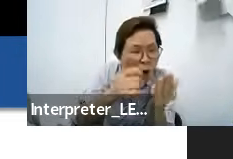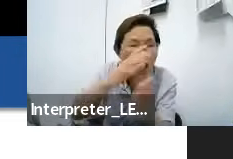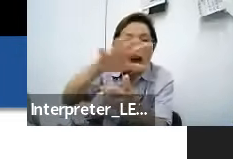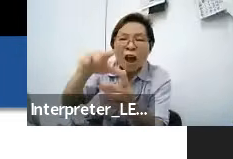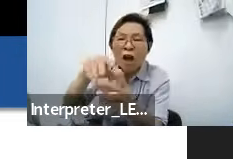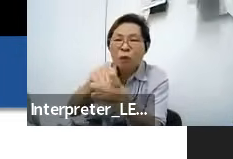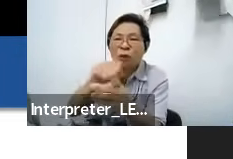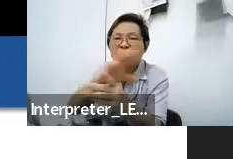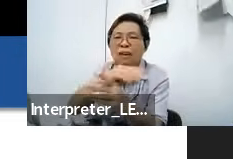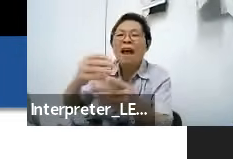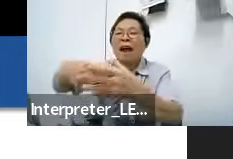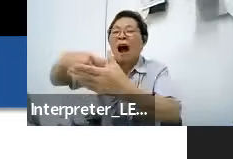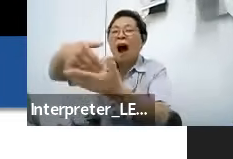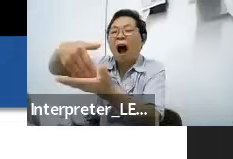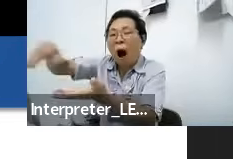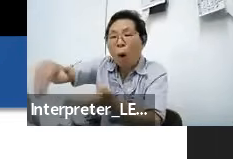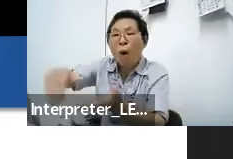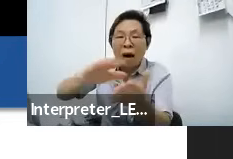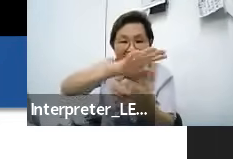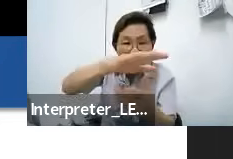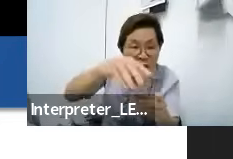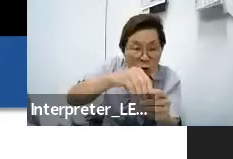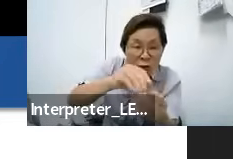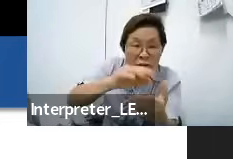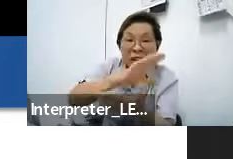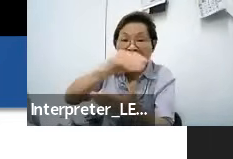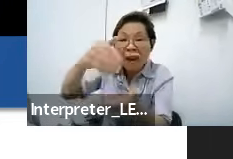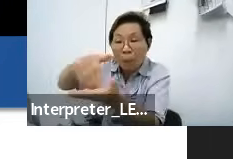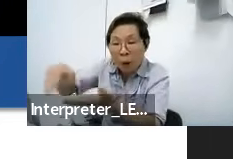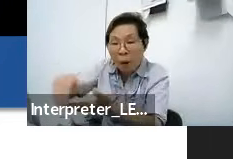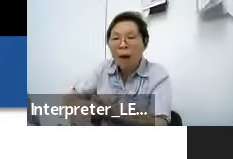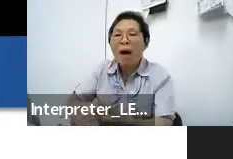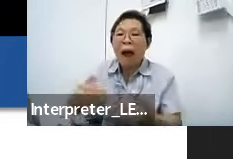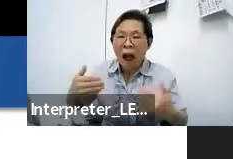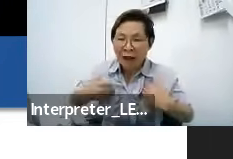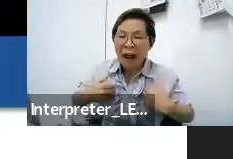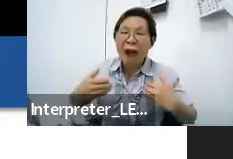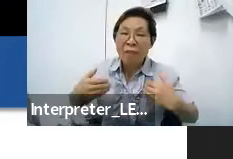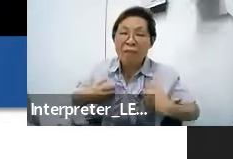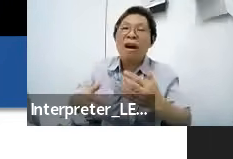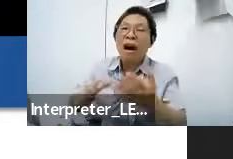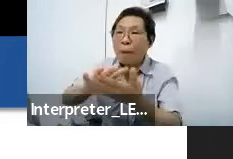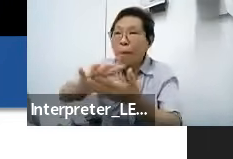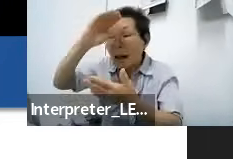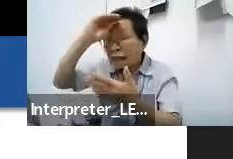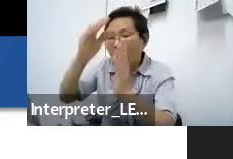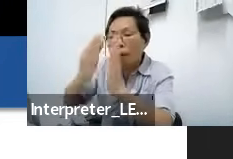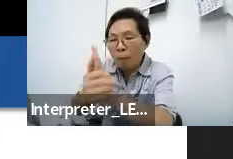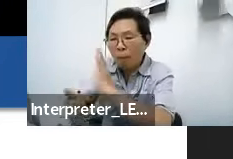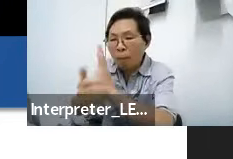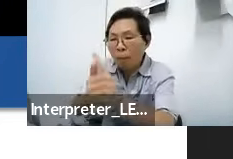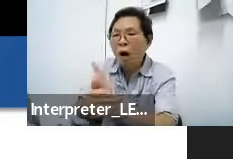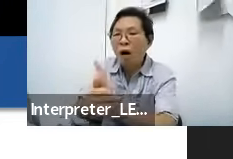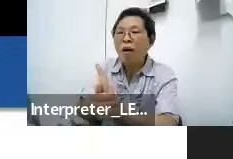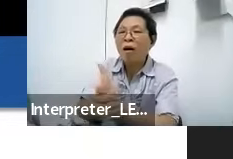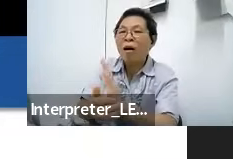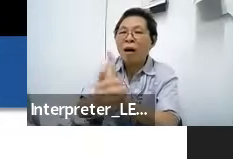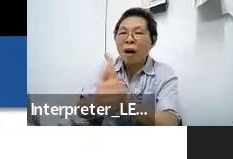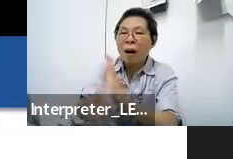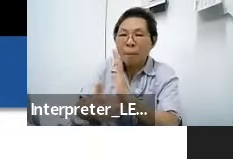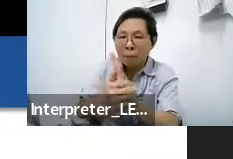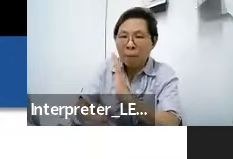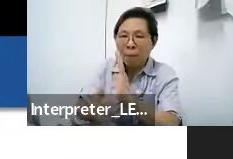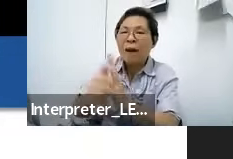as exclusion and acquire the competencies that facilitate inclusive pedagogy